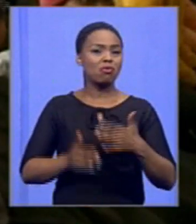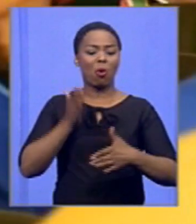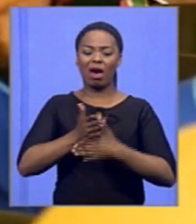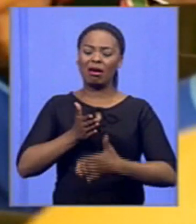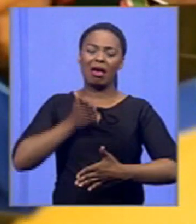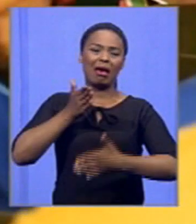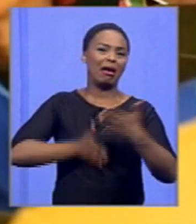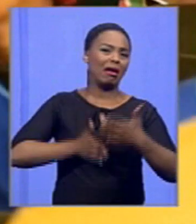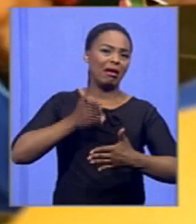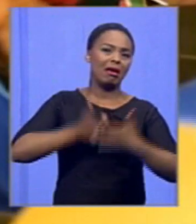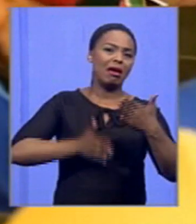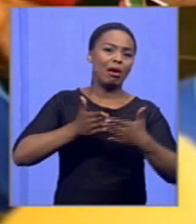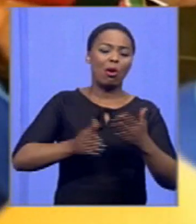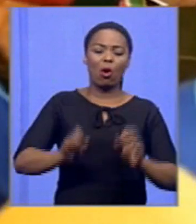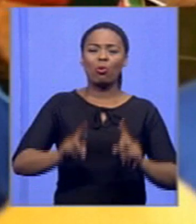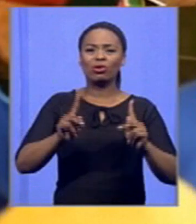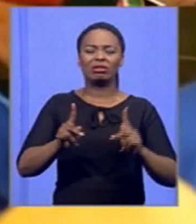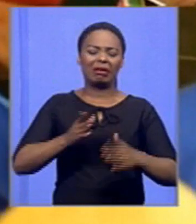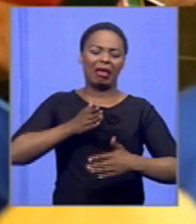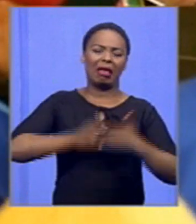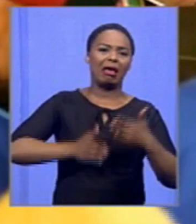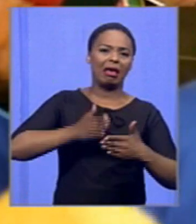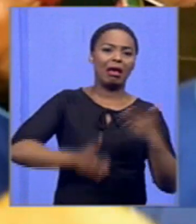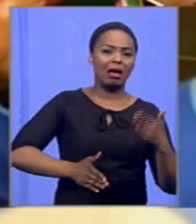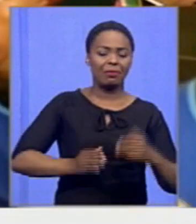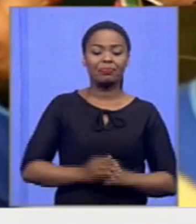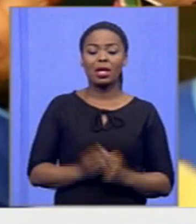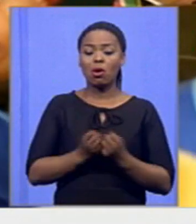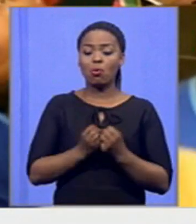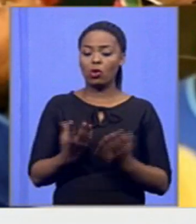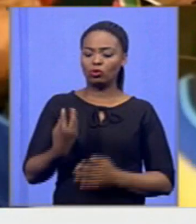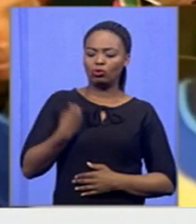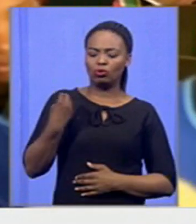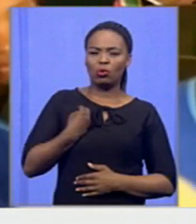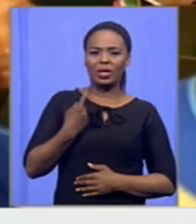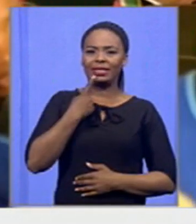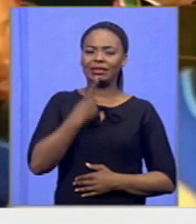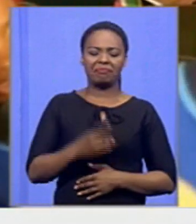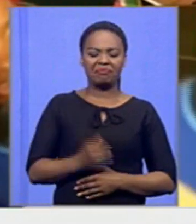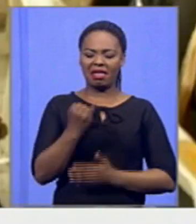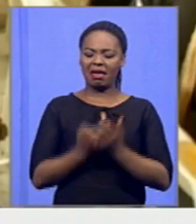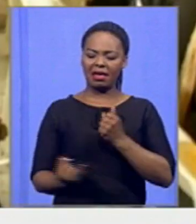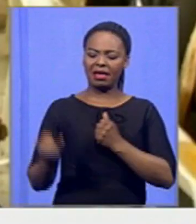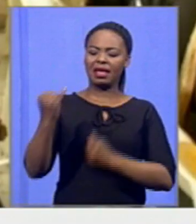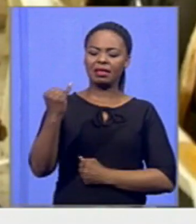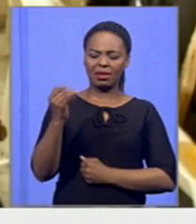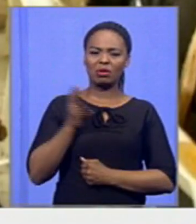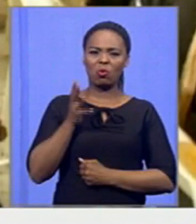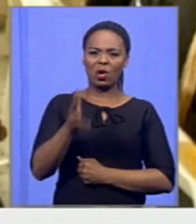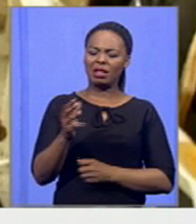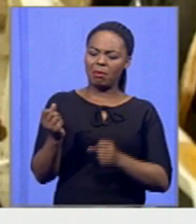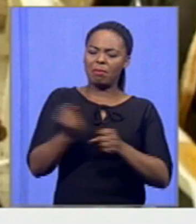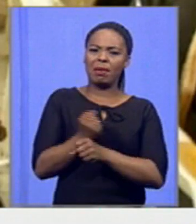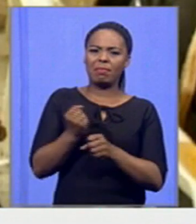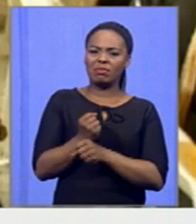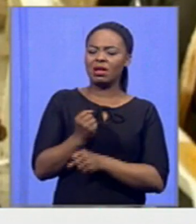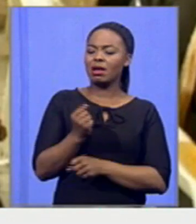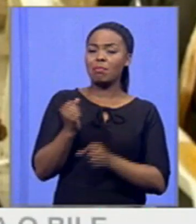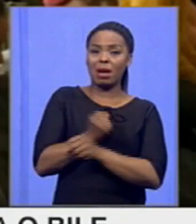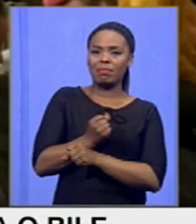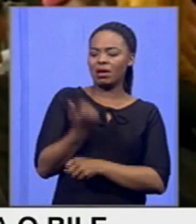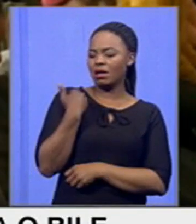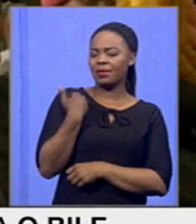le ngongoreo e kgolo ho batjha, ba bang ba re ba hloka ho ikemela jwalo ka ha batjha ba 1976